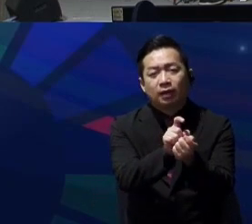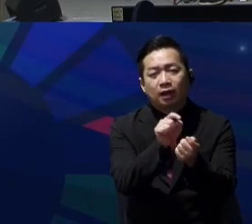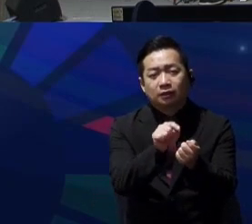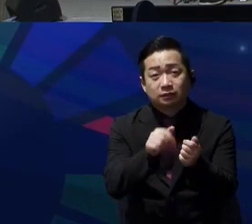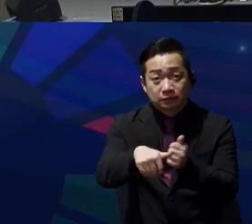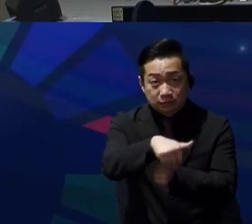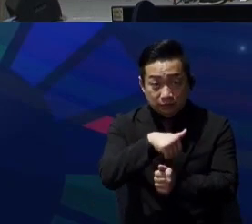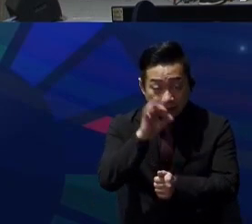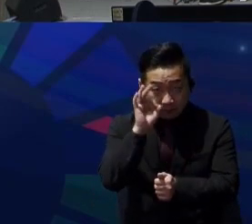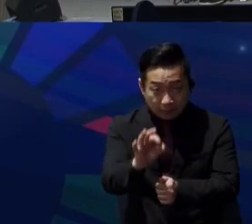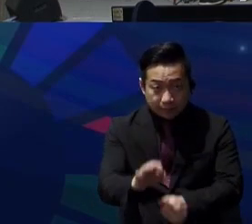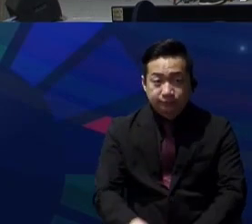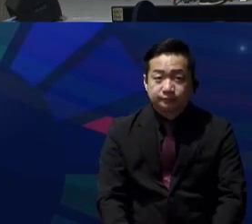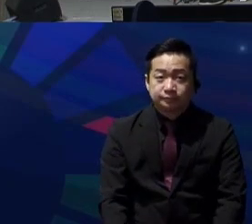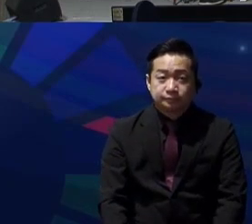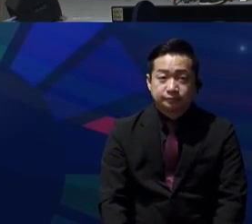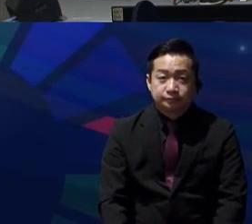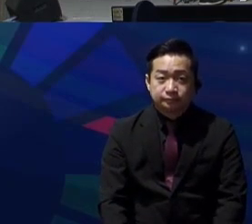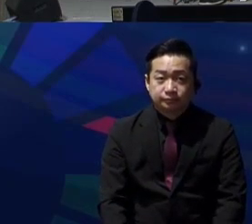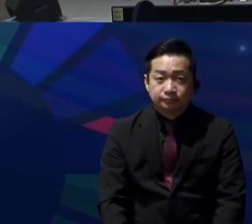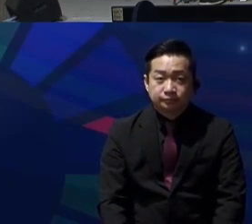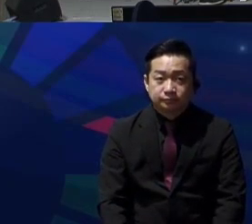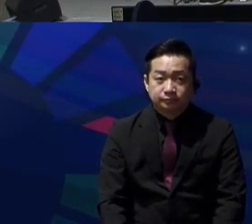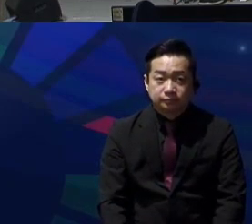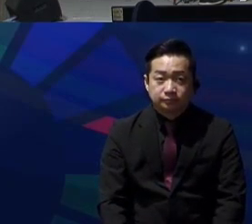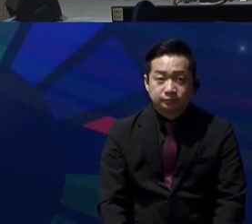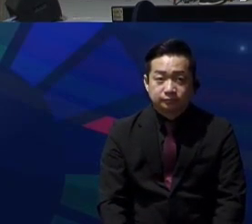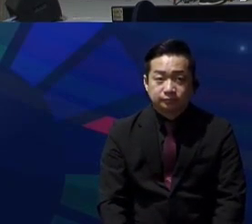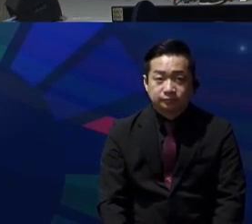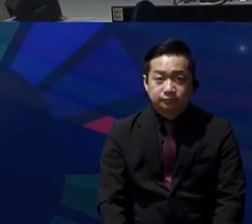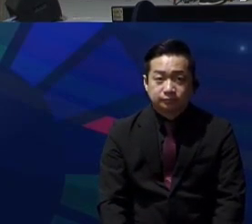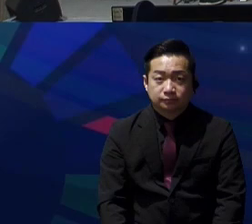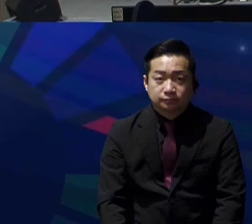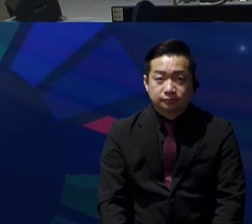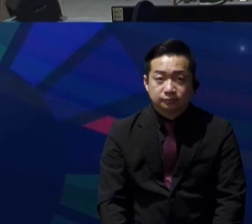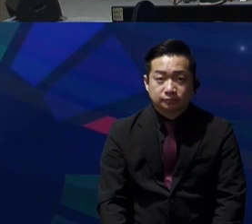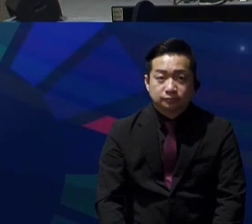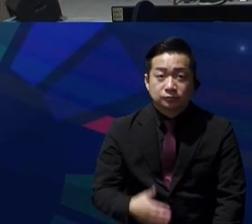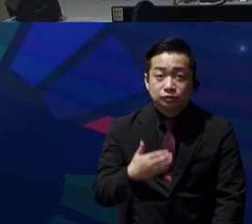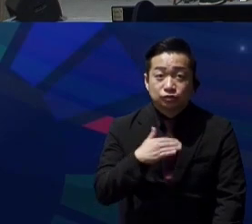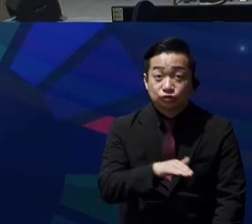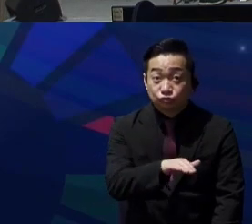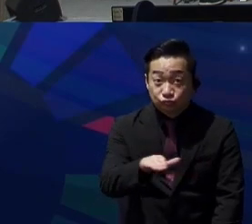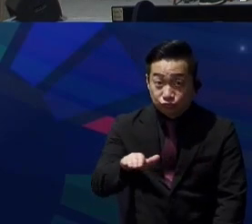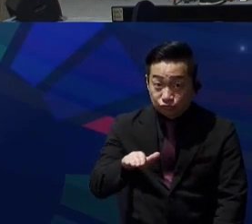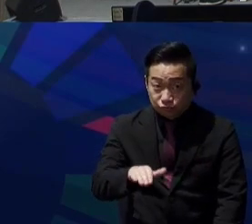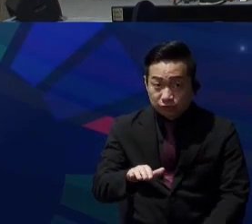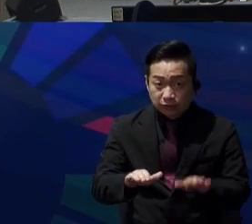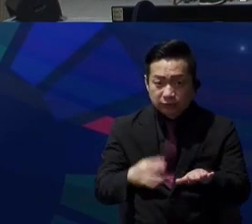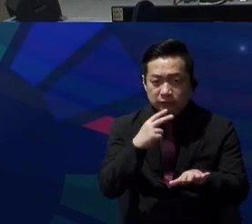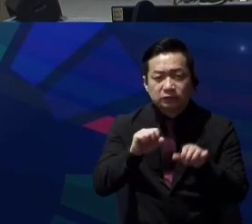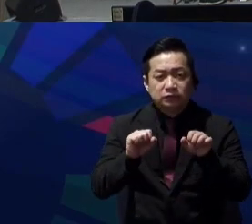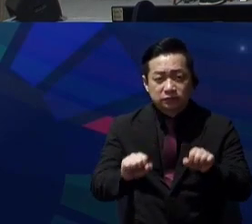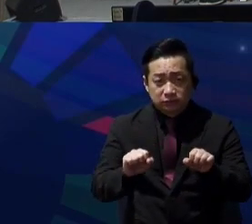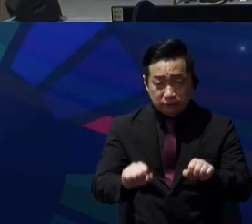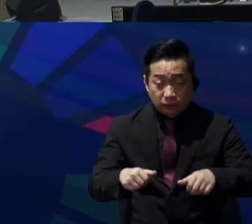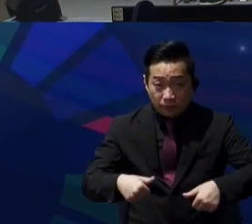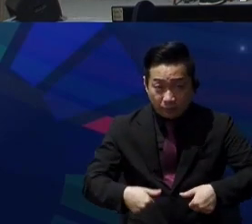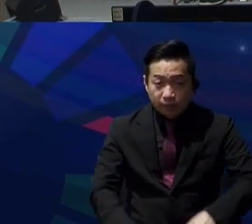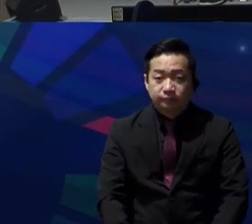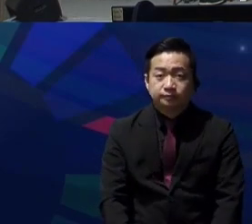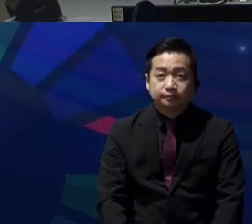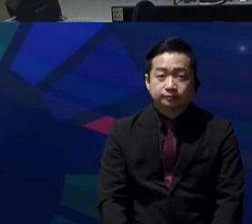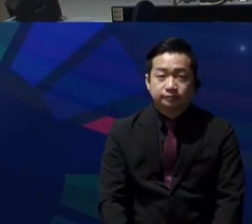in this situation and the situation that will happen. Everything that will happen is